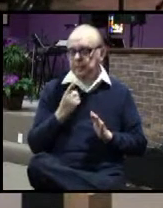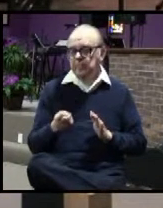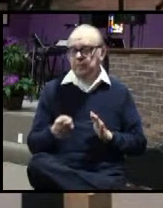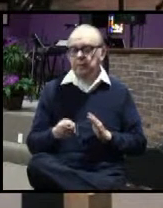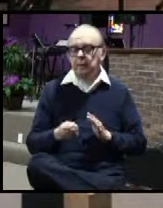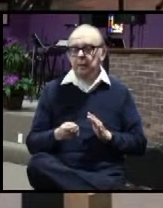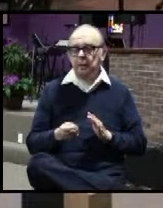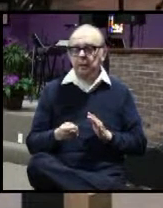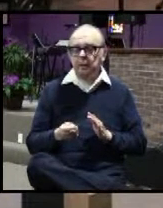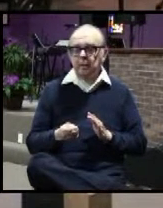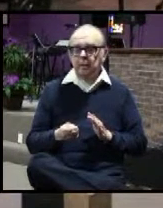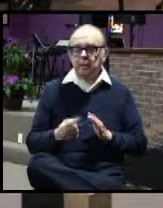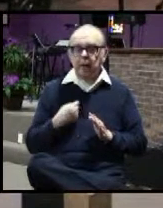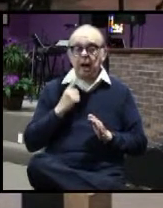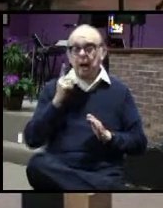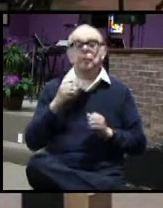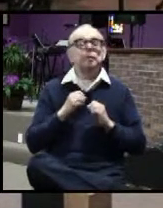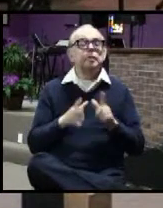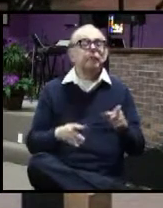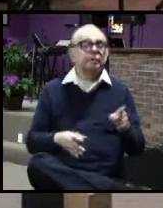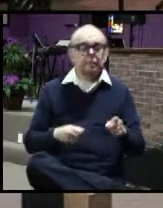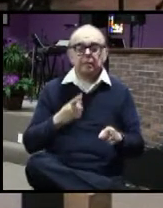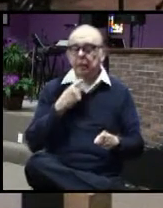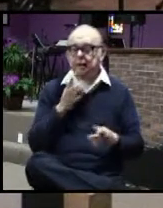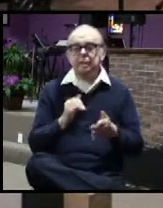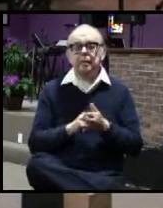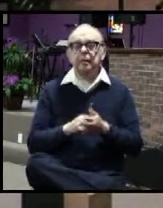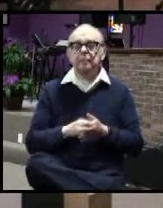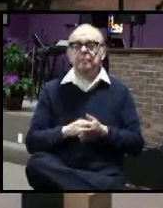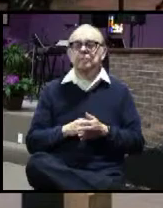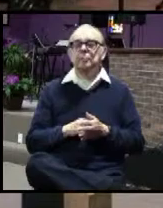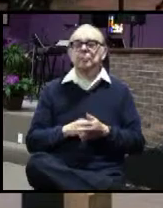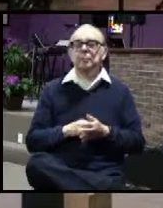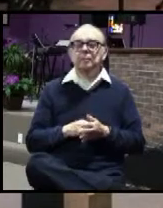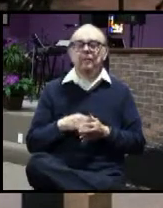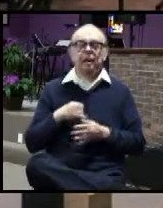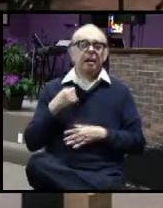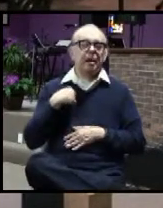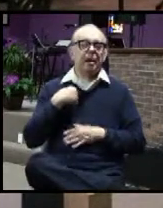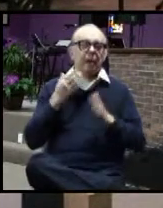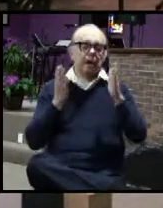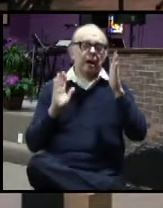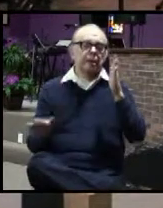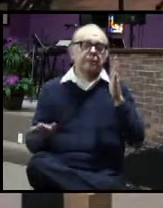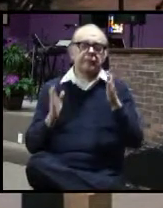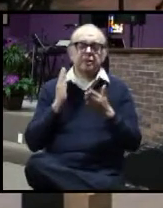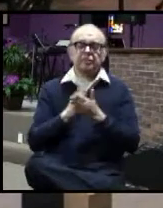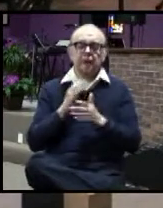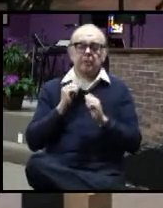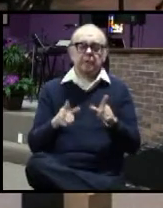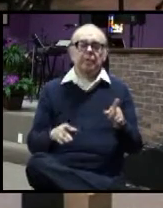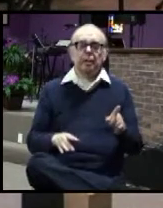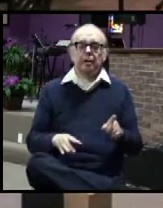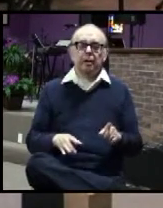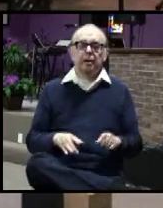"I'll bless you. And I'll never stop blessing you." they'll be